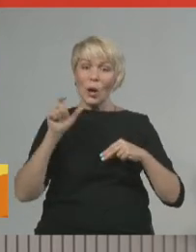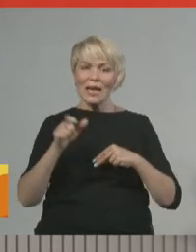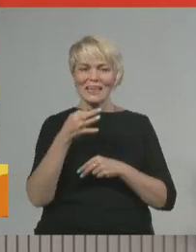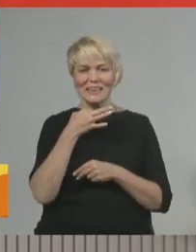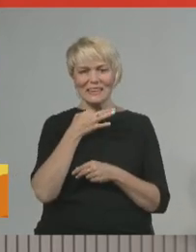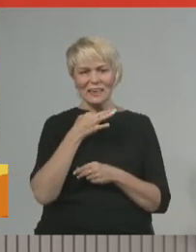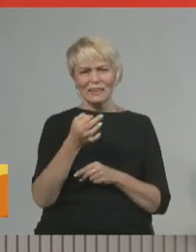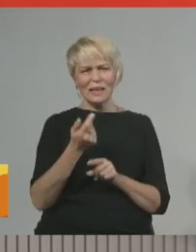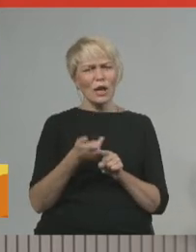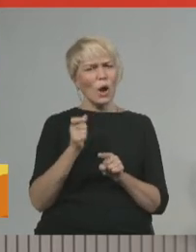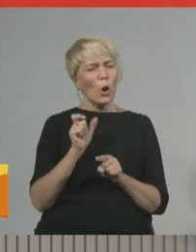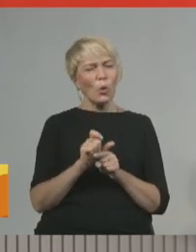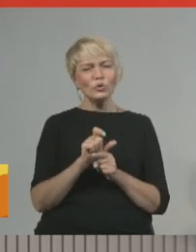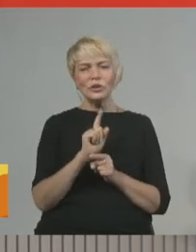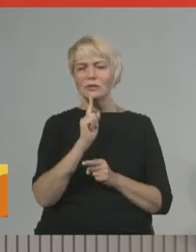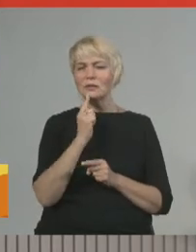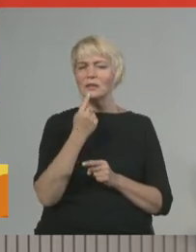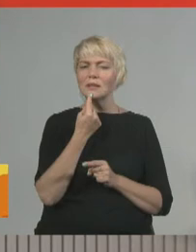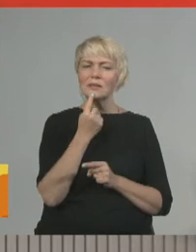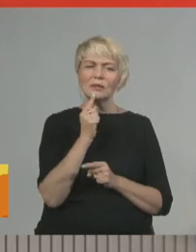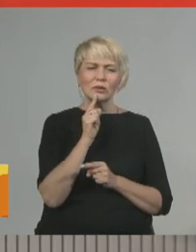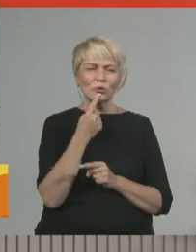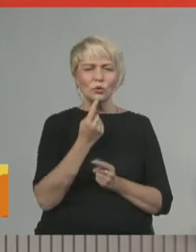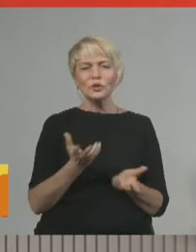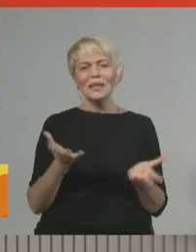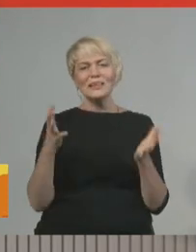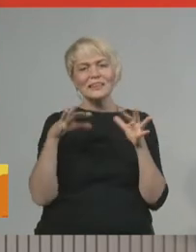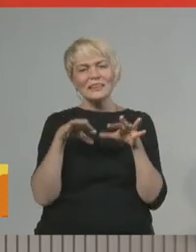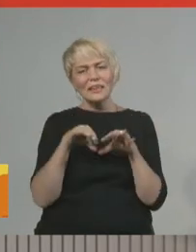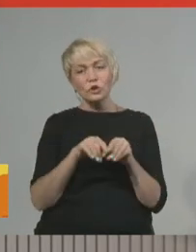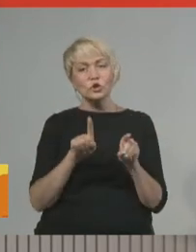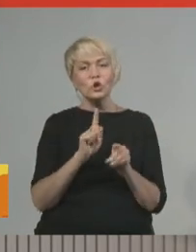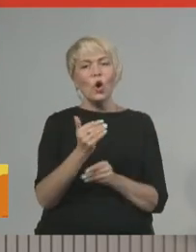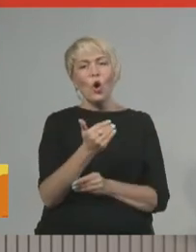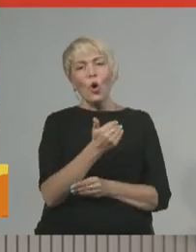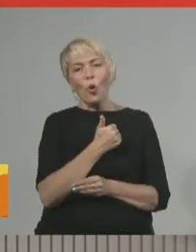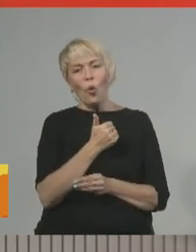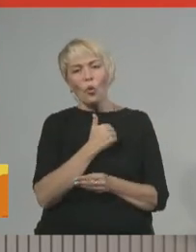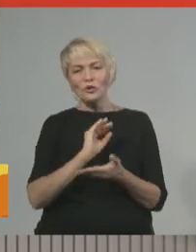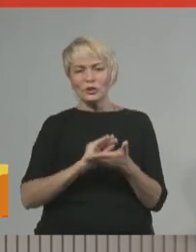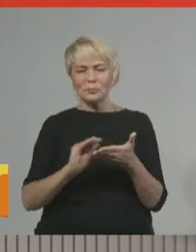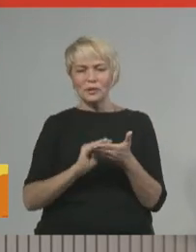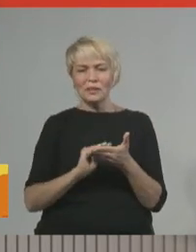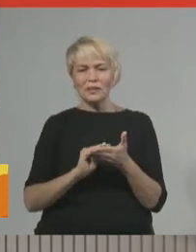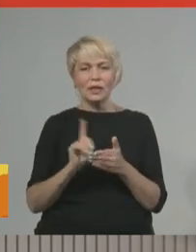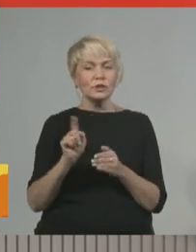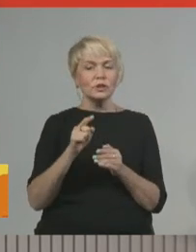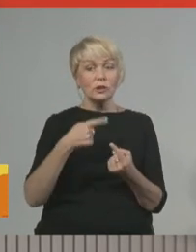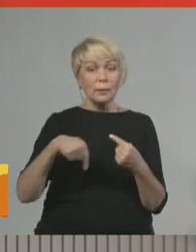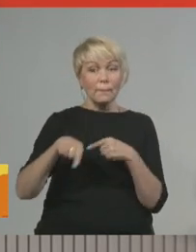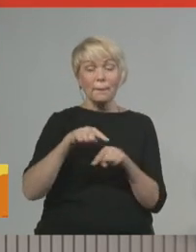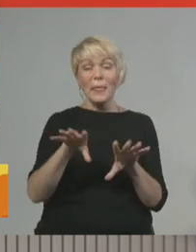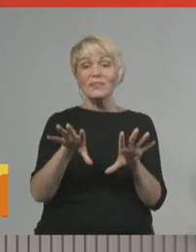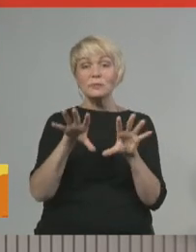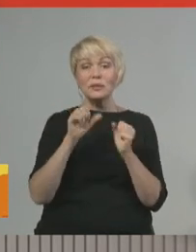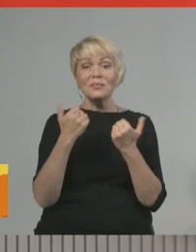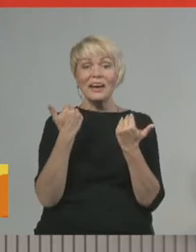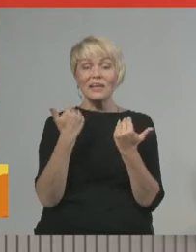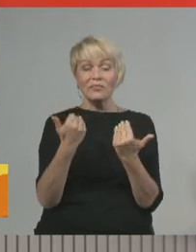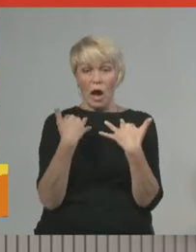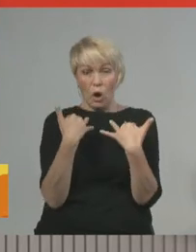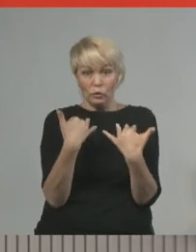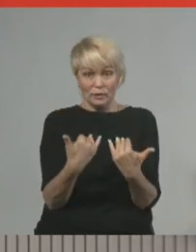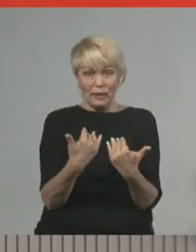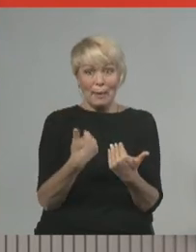i heard that colleagues mentioned that it's rather difficult to combine what you talk right want to write about and what your audience is